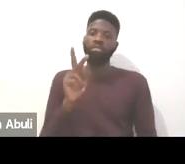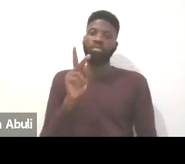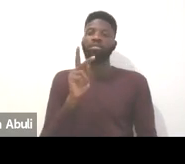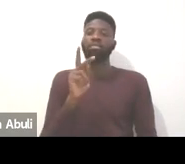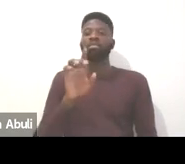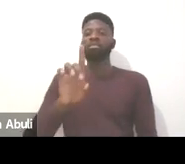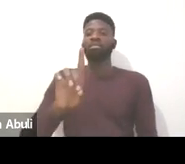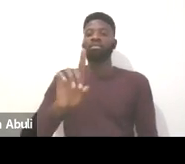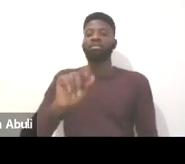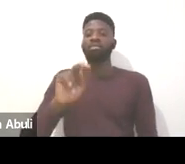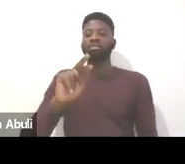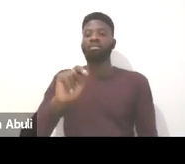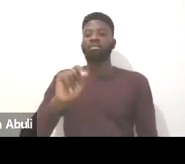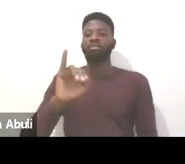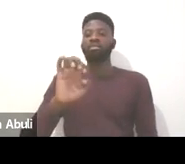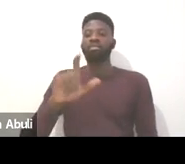Daniel.